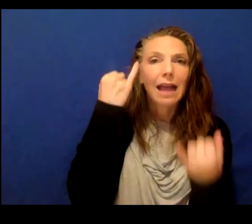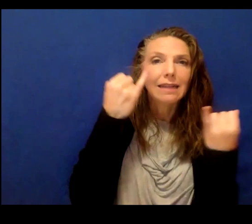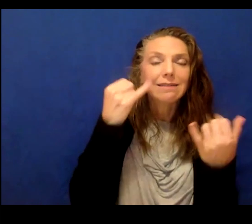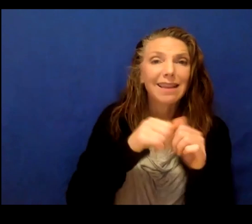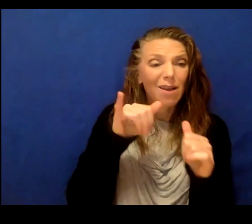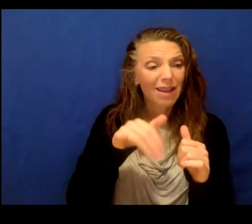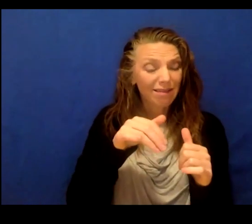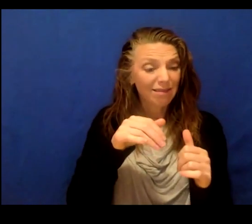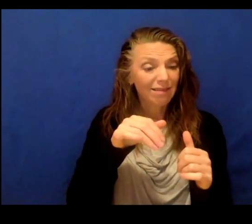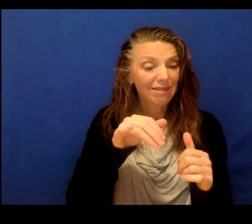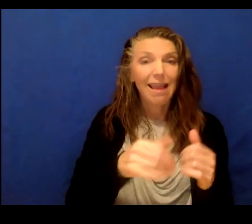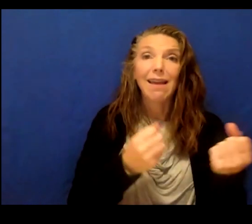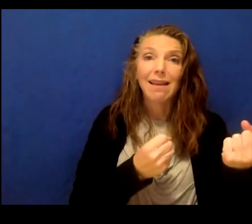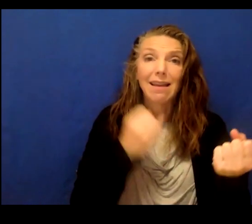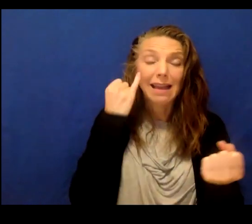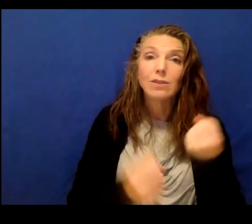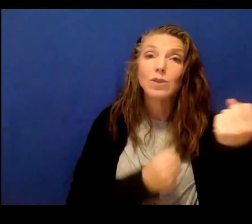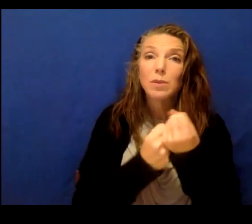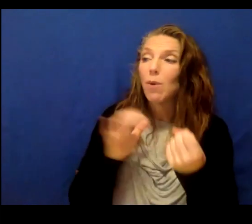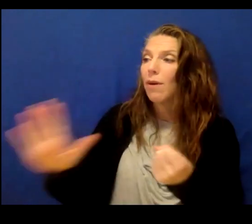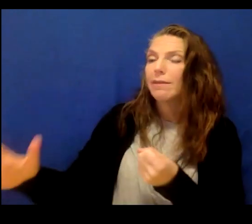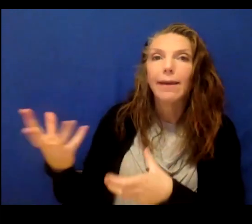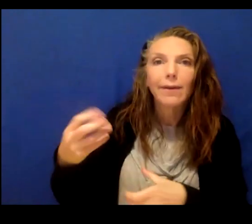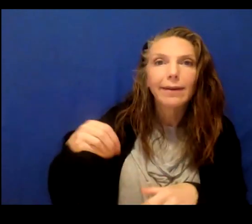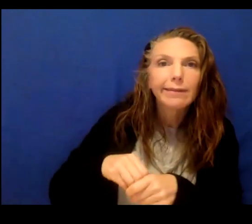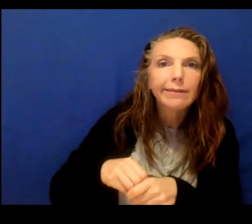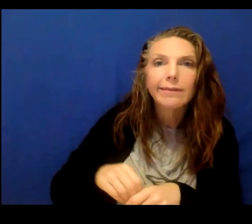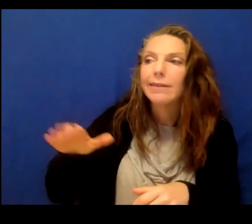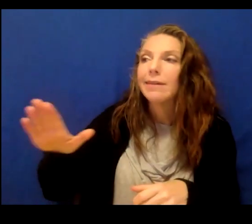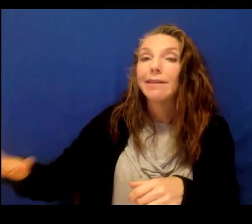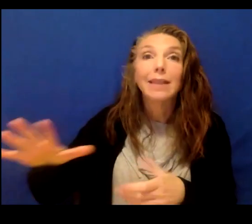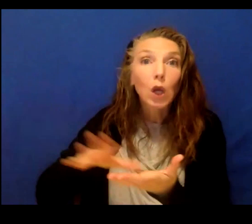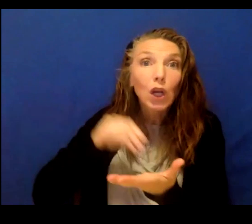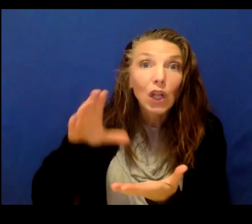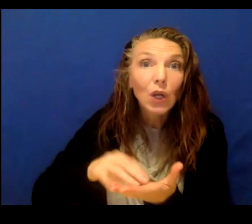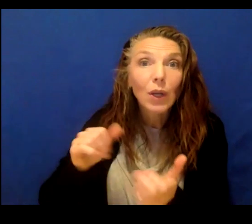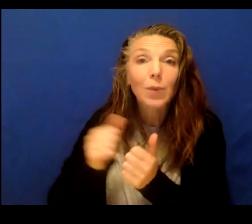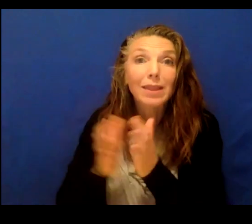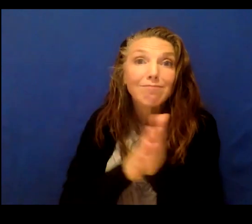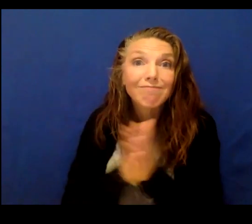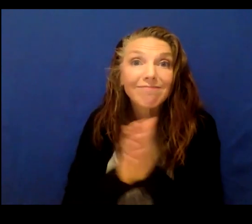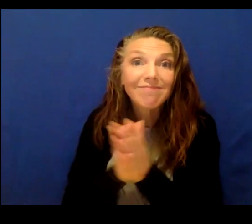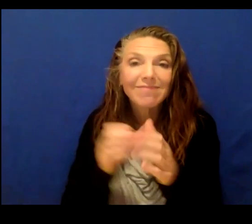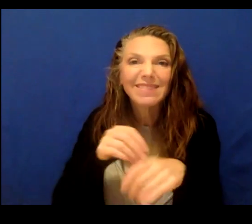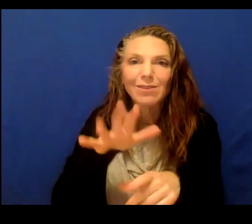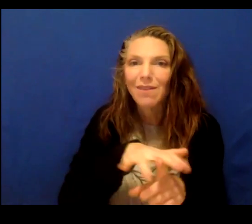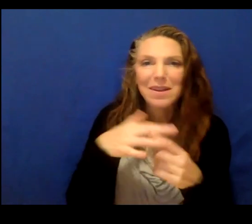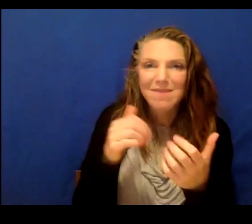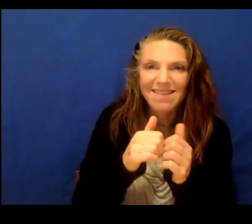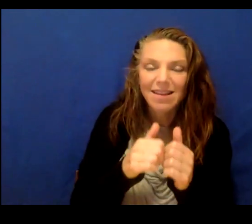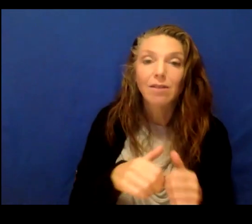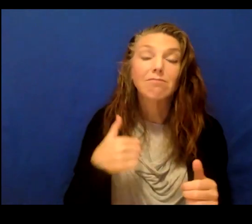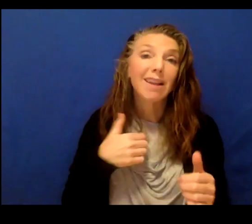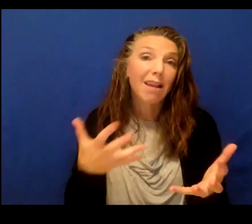support that child's inclusive engagement, joyful learning, and belonging within your environment? And I invite